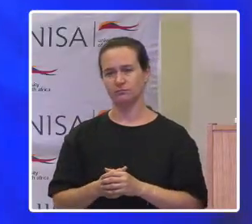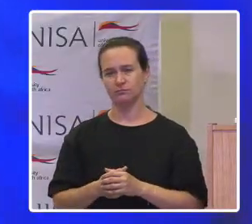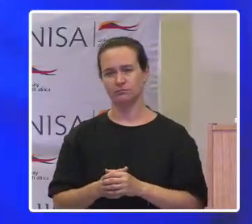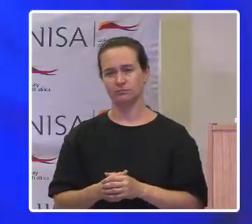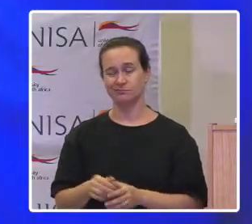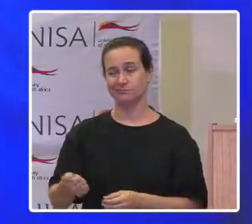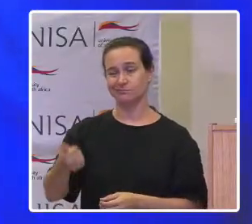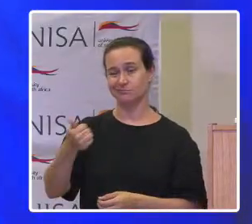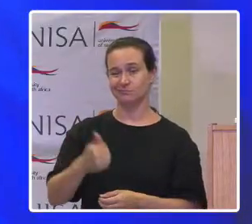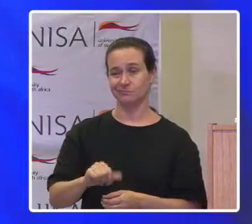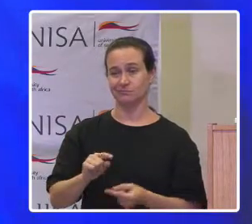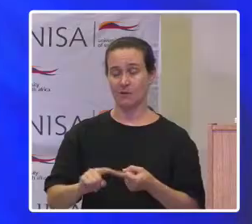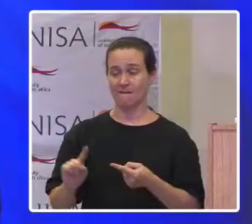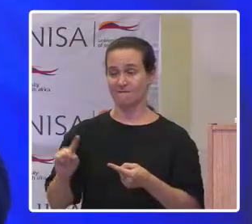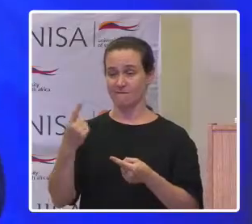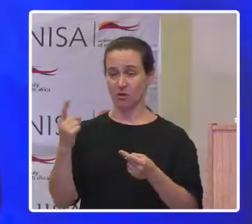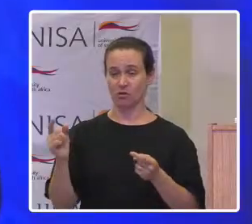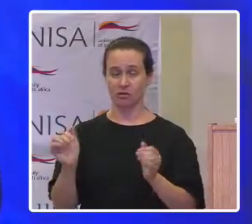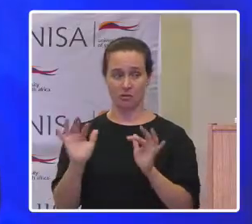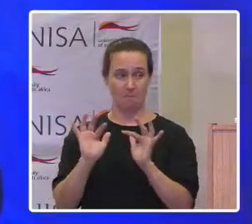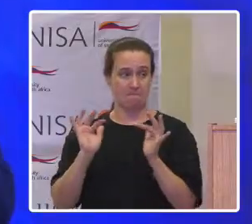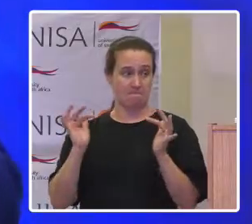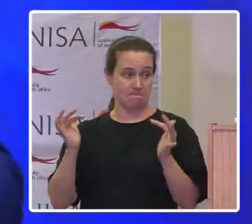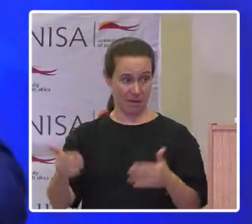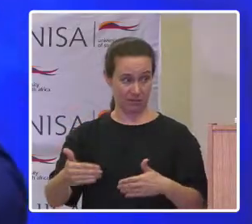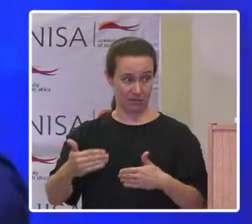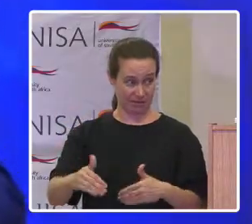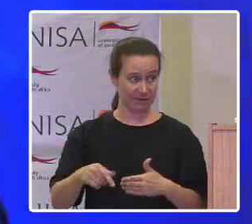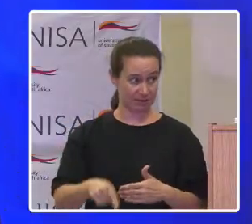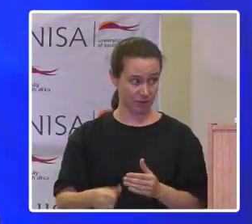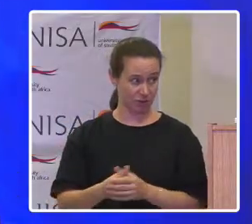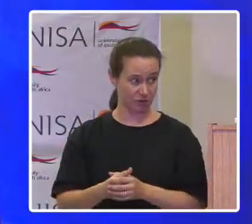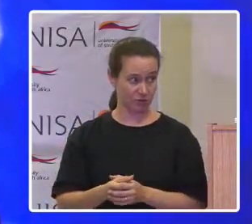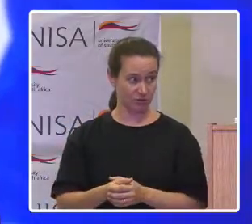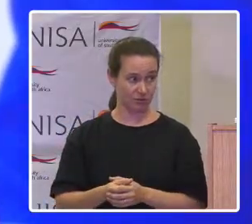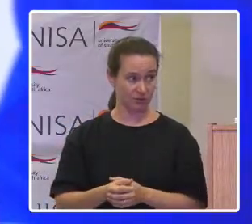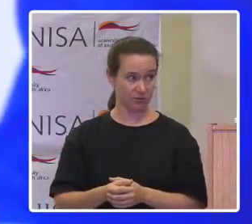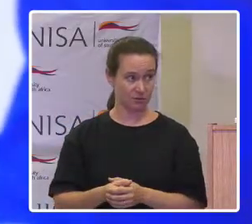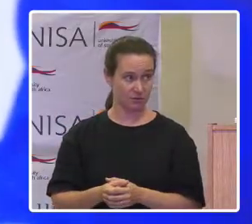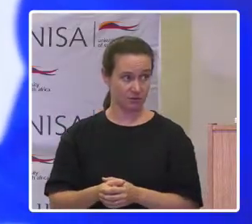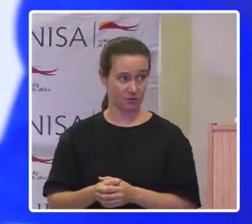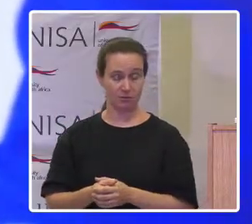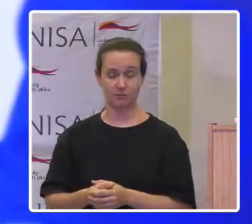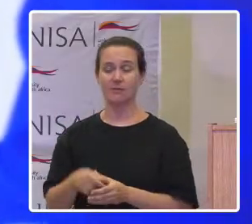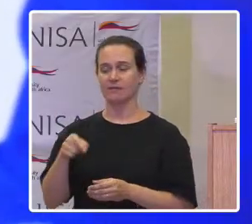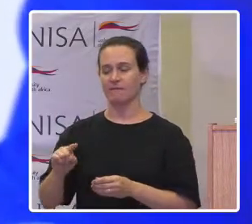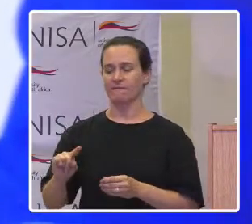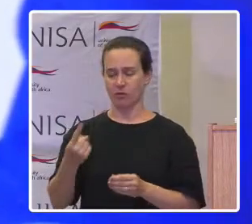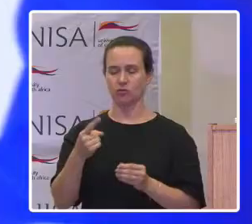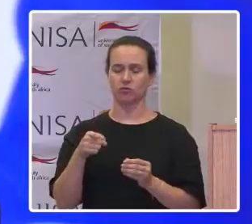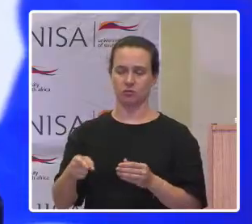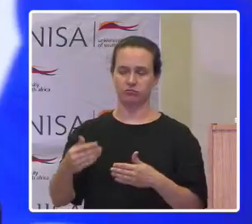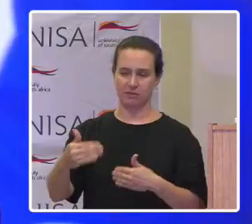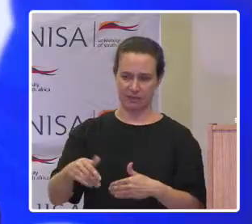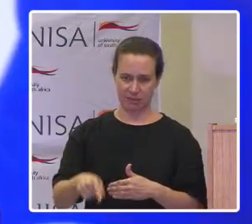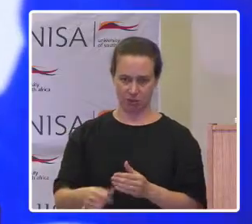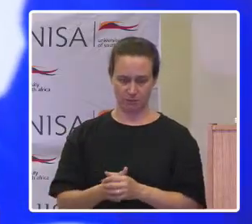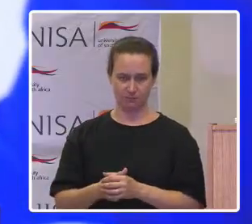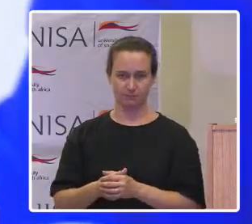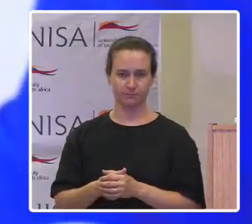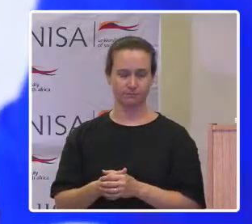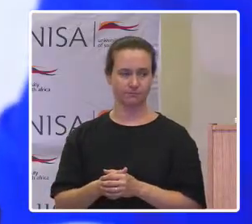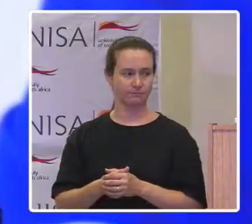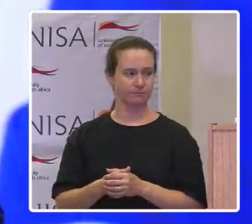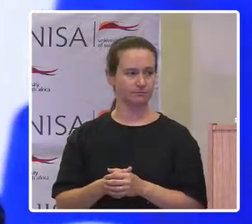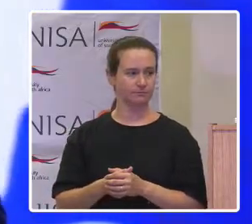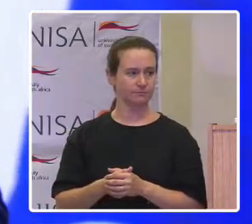be the first panel session of it still is the first session of the day in terms of panels.